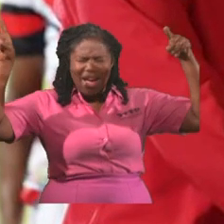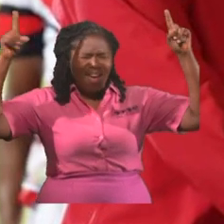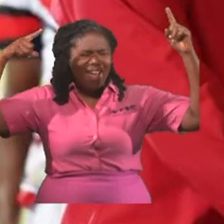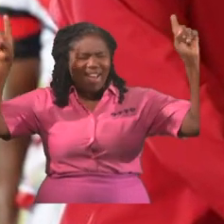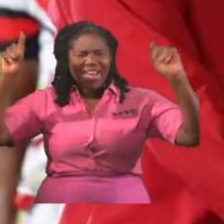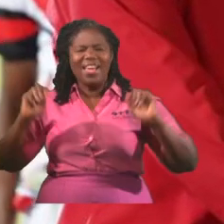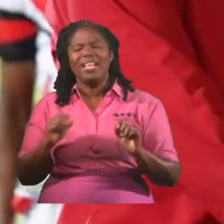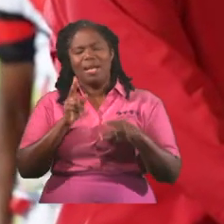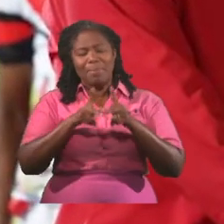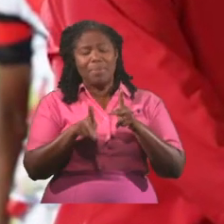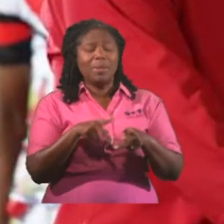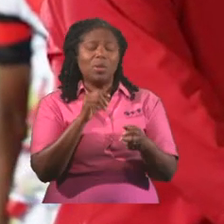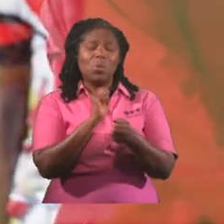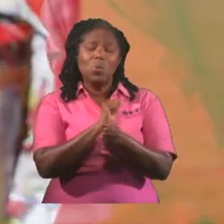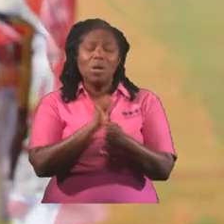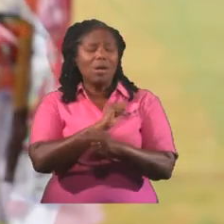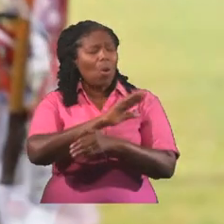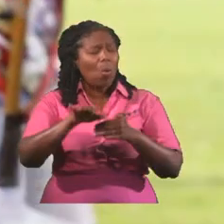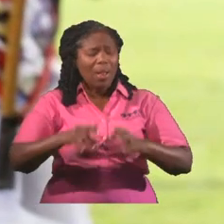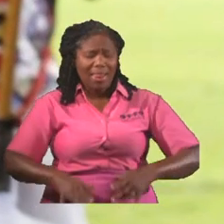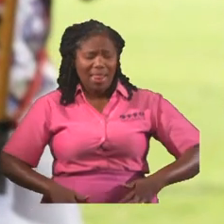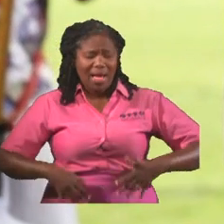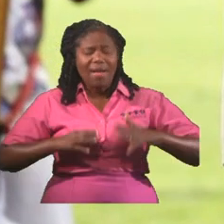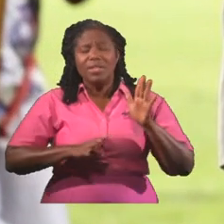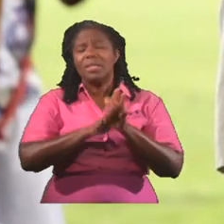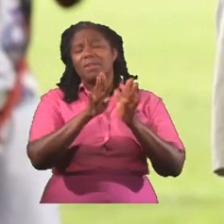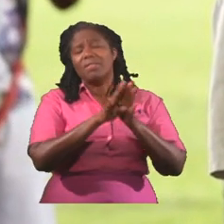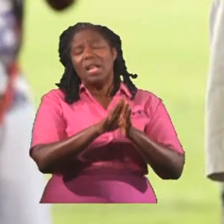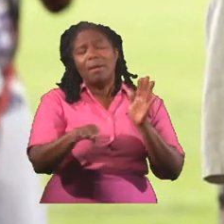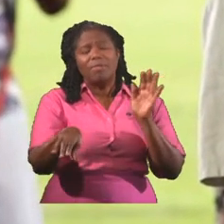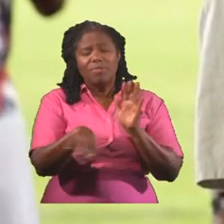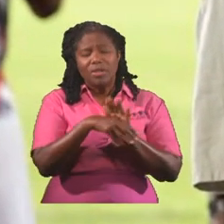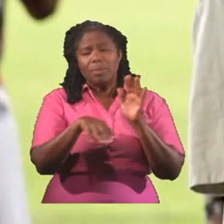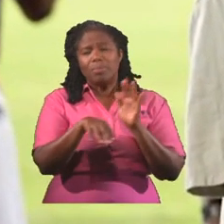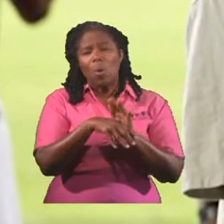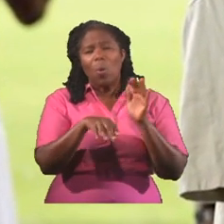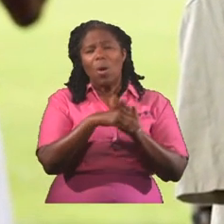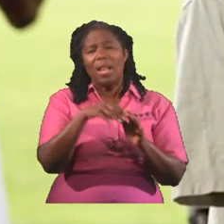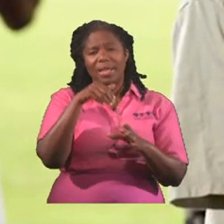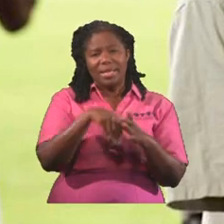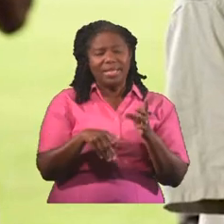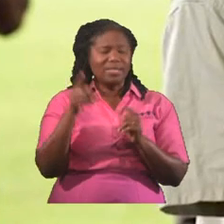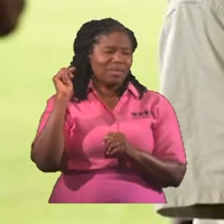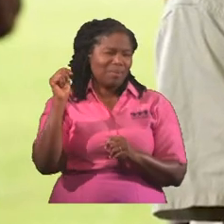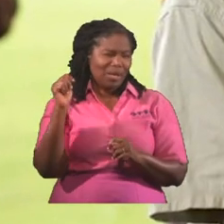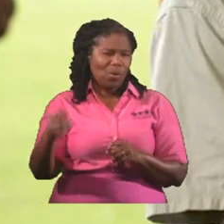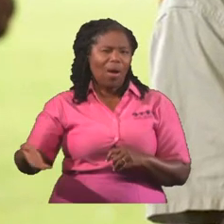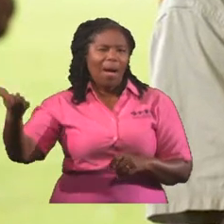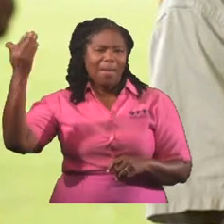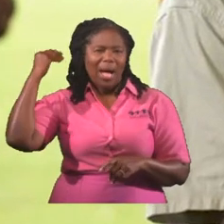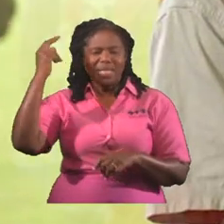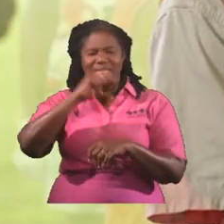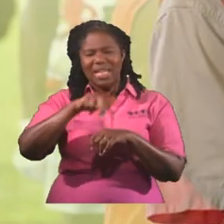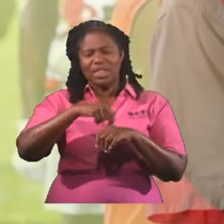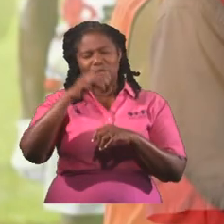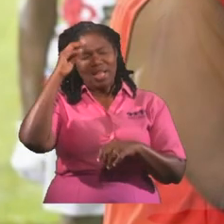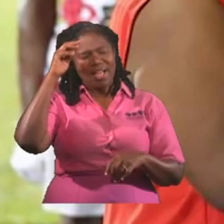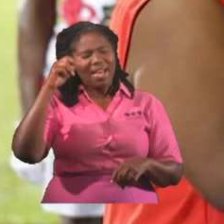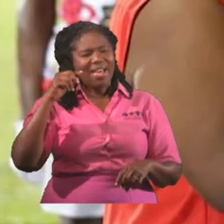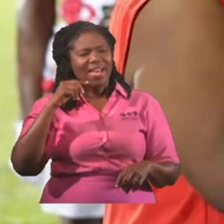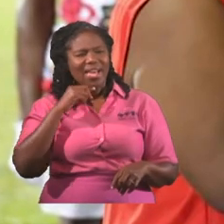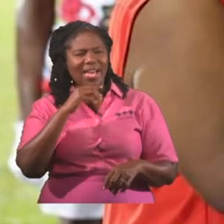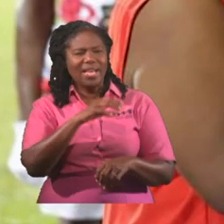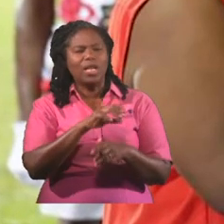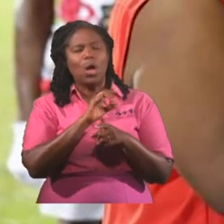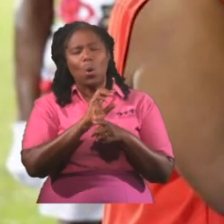their lives to the development of football in Tobago. On the honor roll were former national head coach and a guiding light